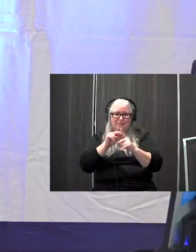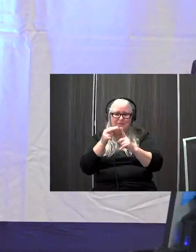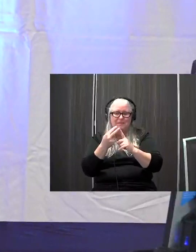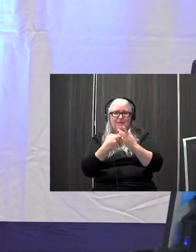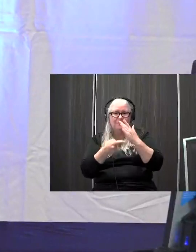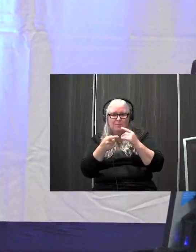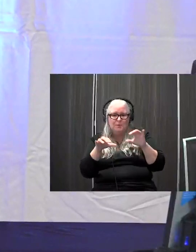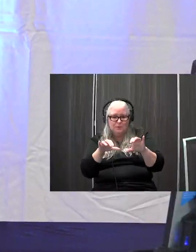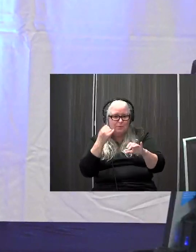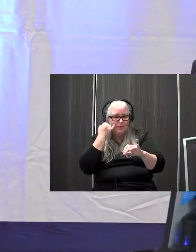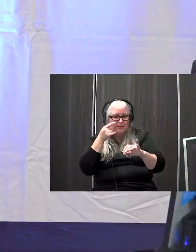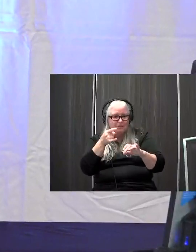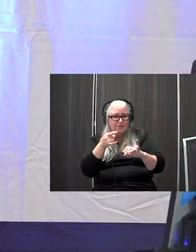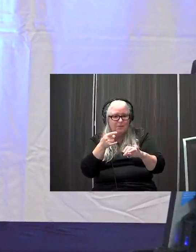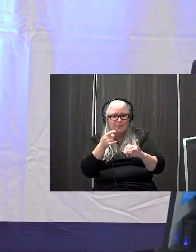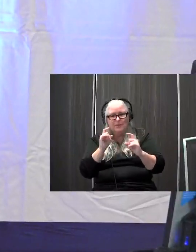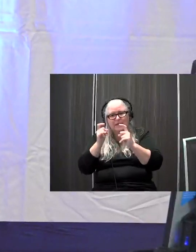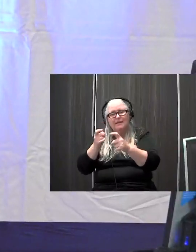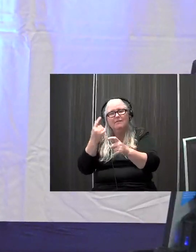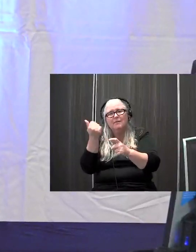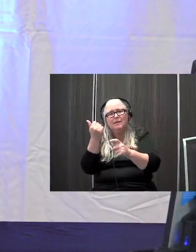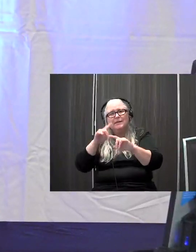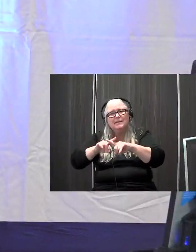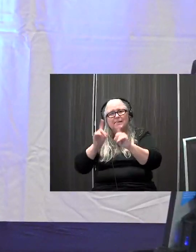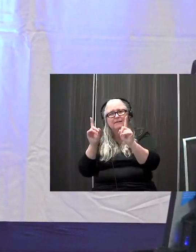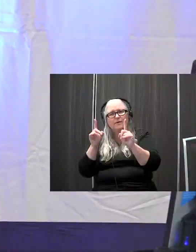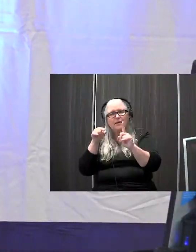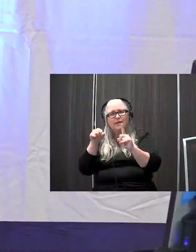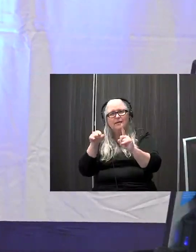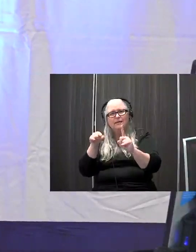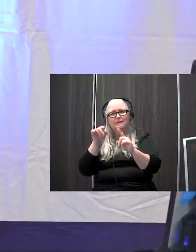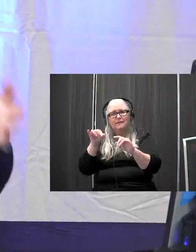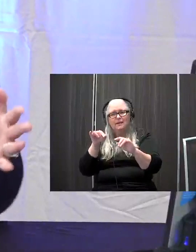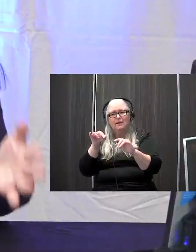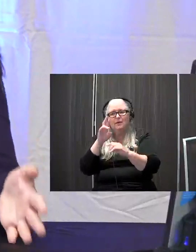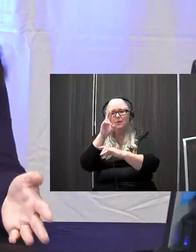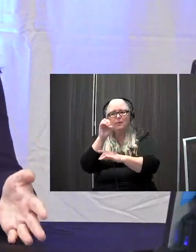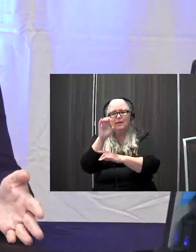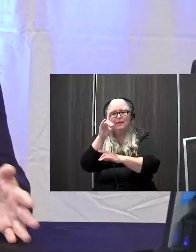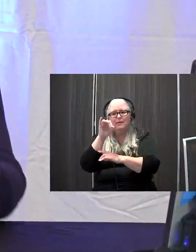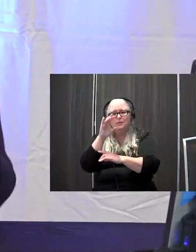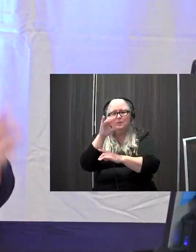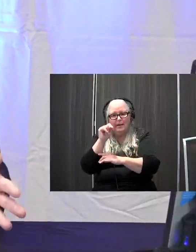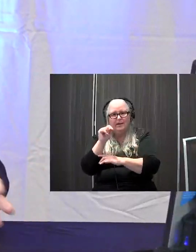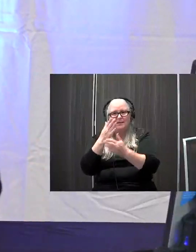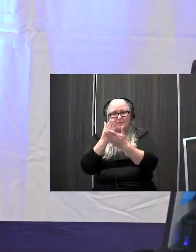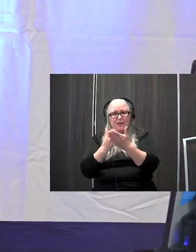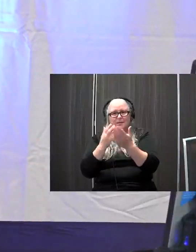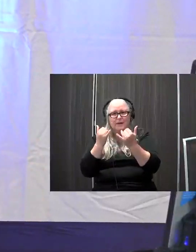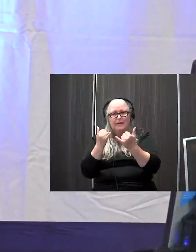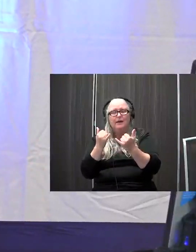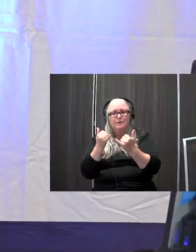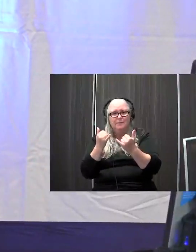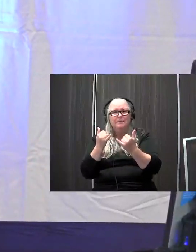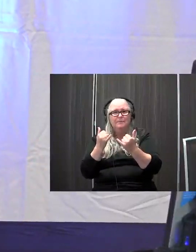someone something else to do is a competing item, and that's the redirection part. Right now we are blah, and